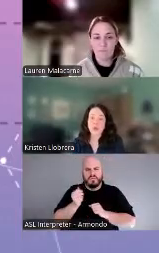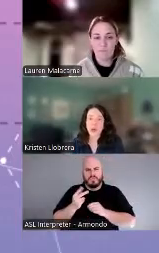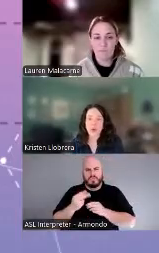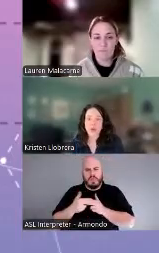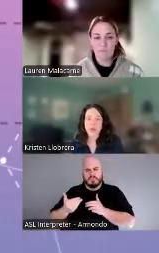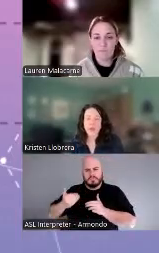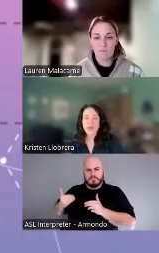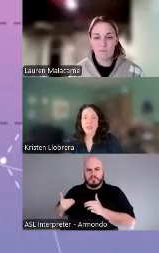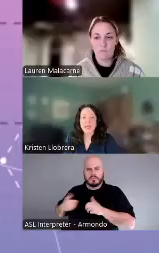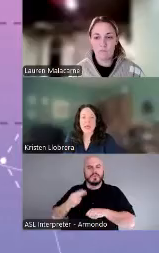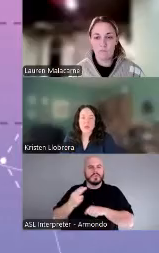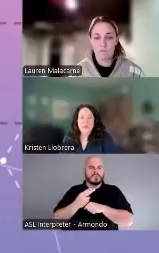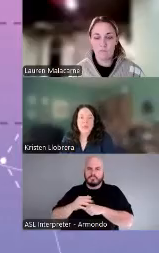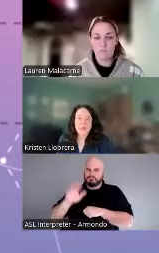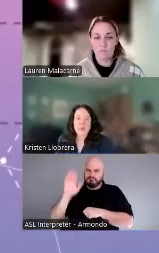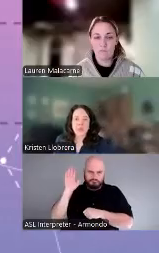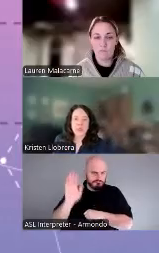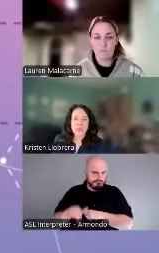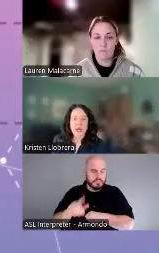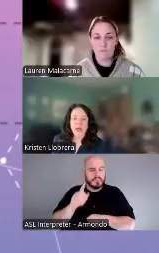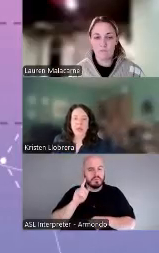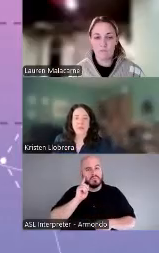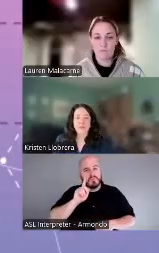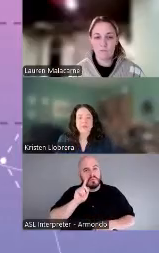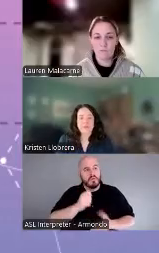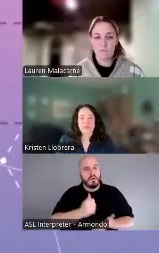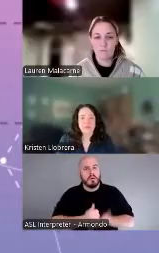them throughout to help people